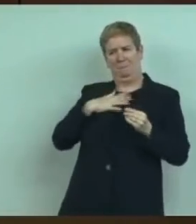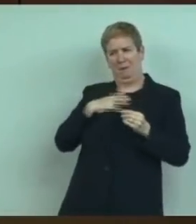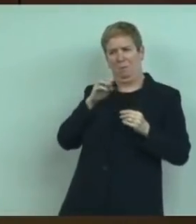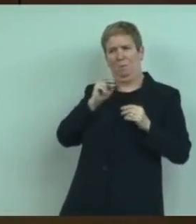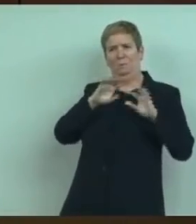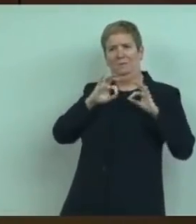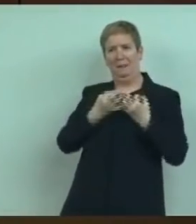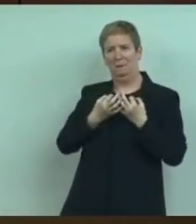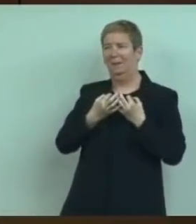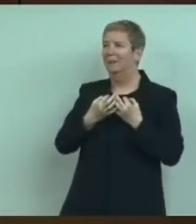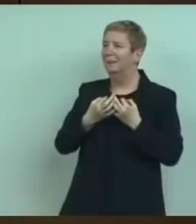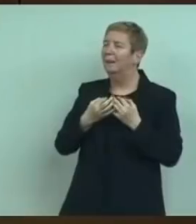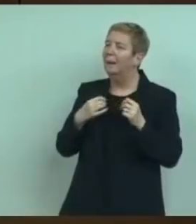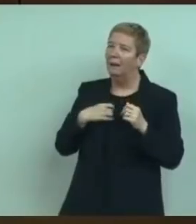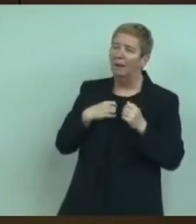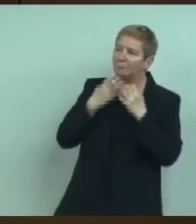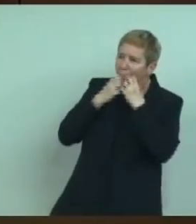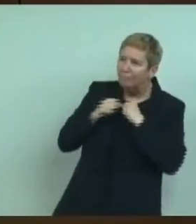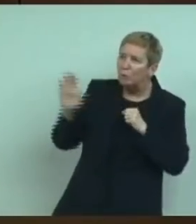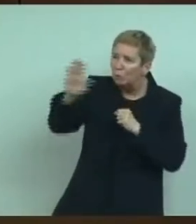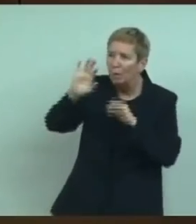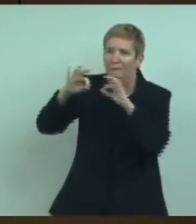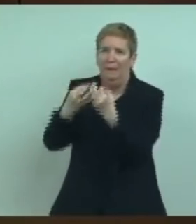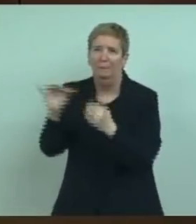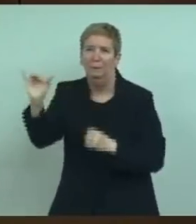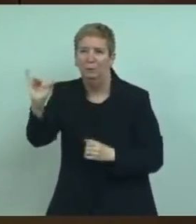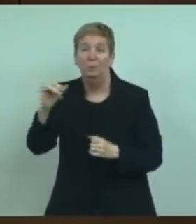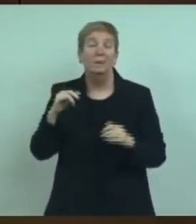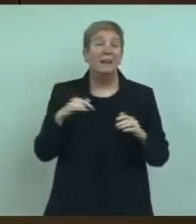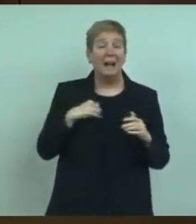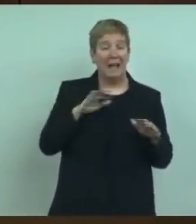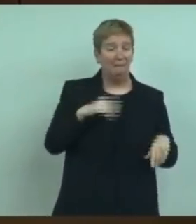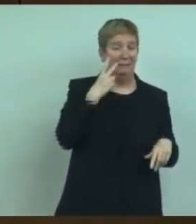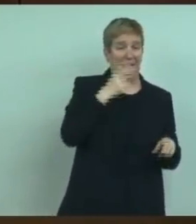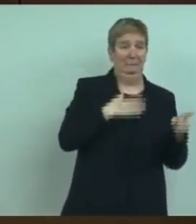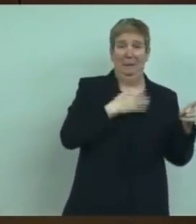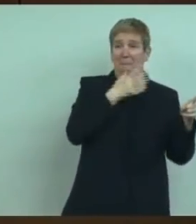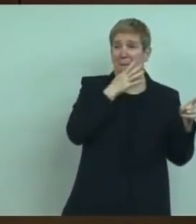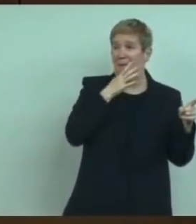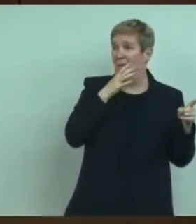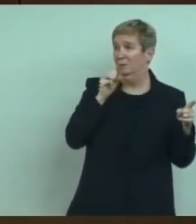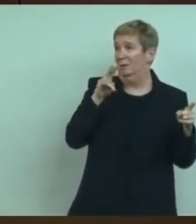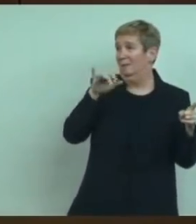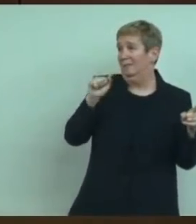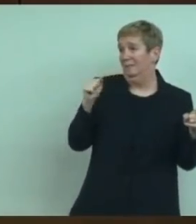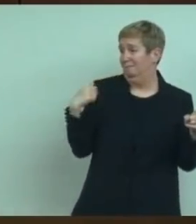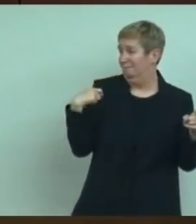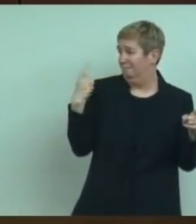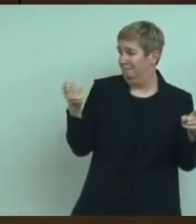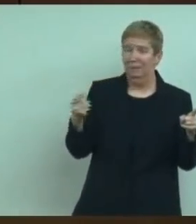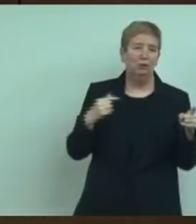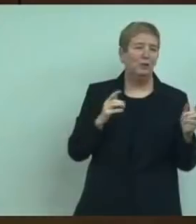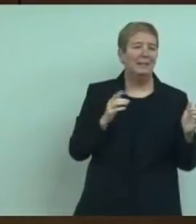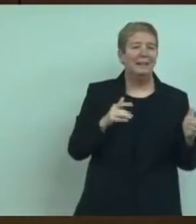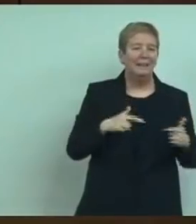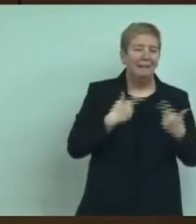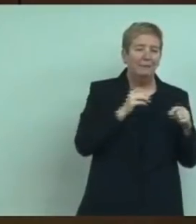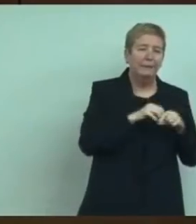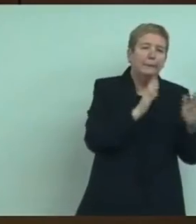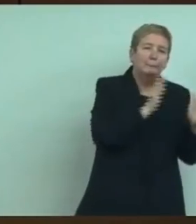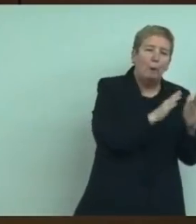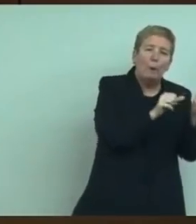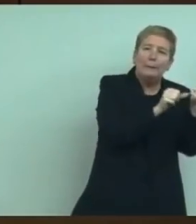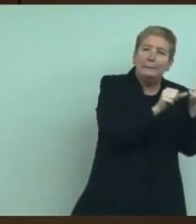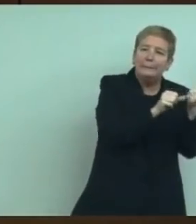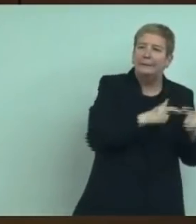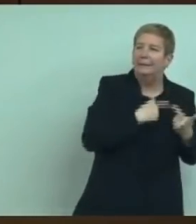you to know that I care about your family too. I haven't seen my mother, Sonia, who lives in a small assisted living in Albuquerque,